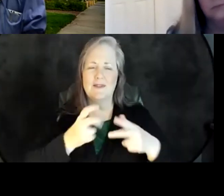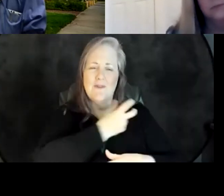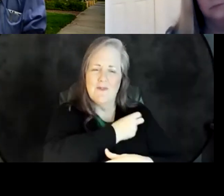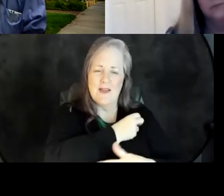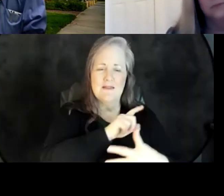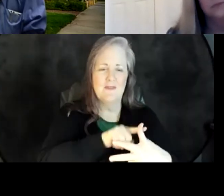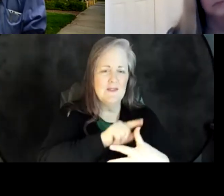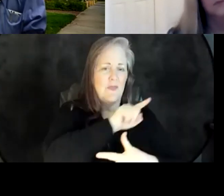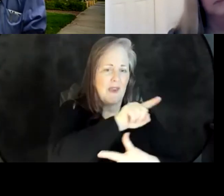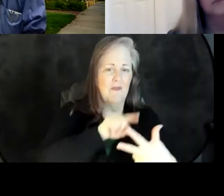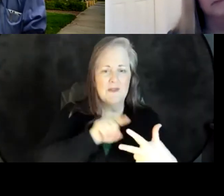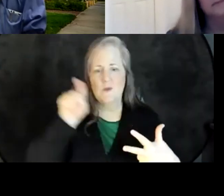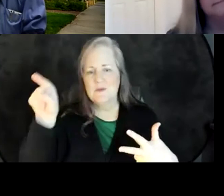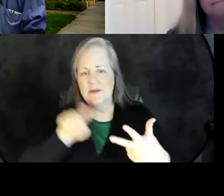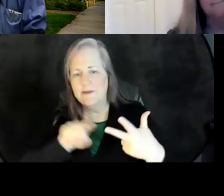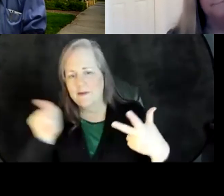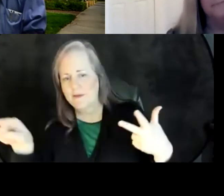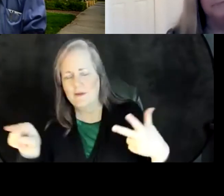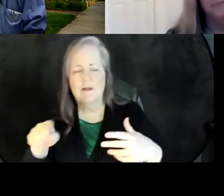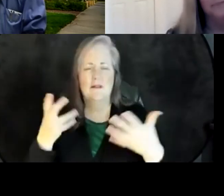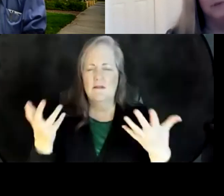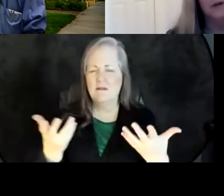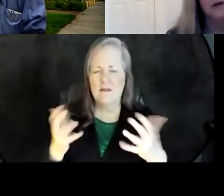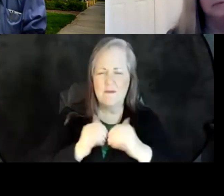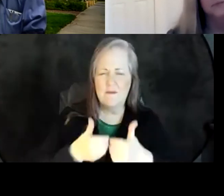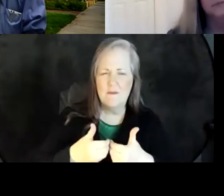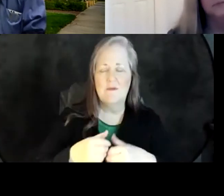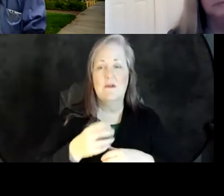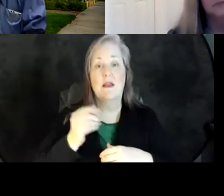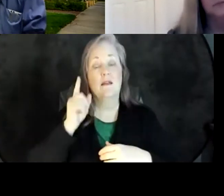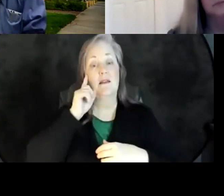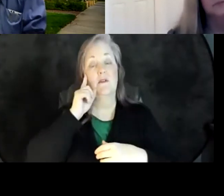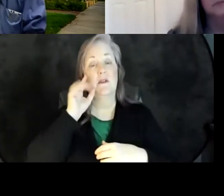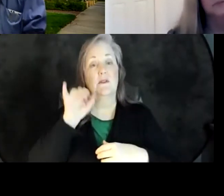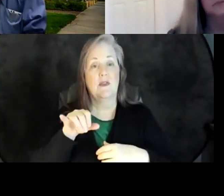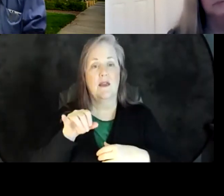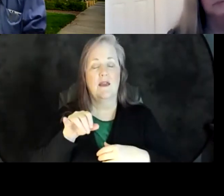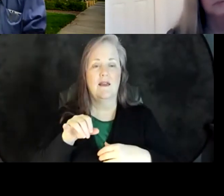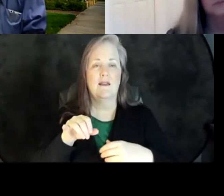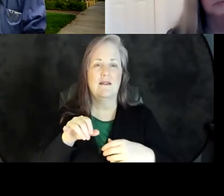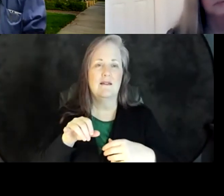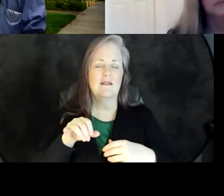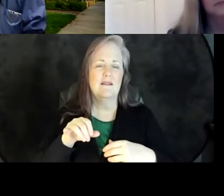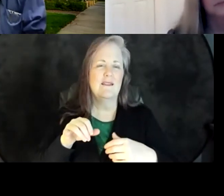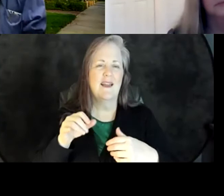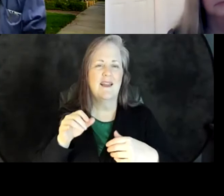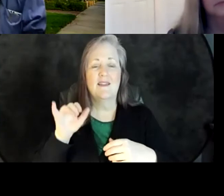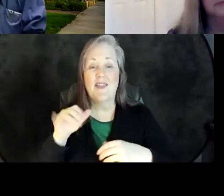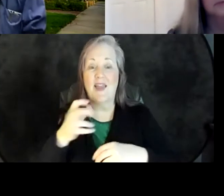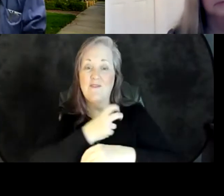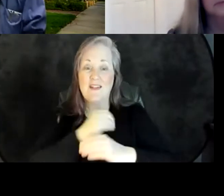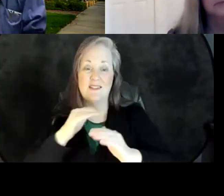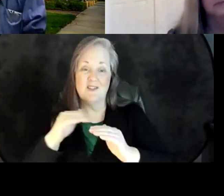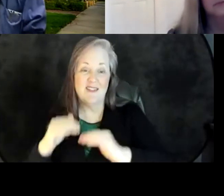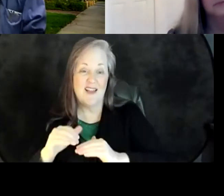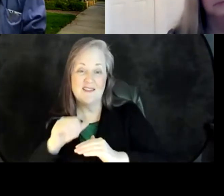sites. Specifically, someone asking about hearing that inferior vaccine being distributed to lower income